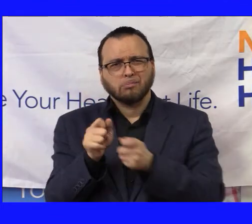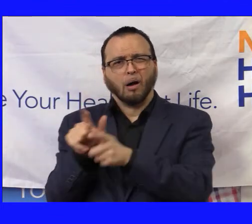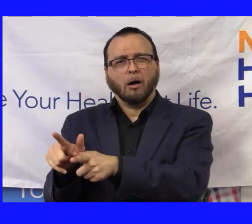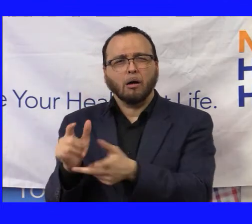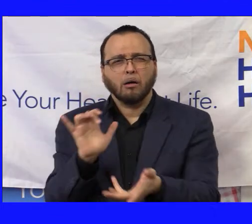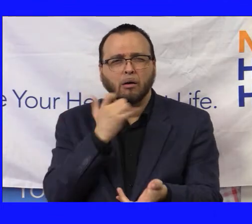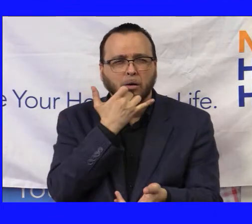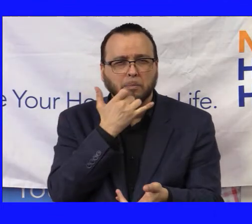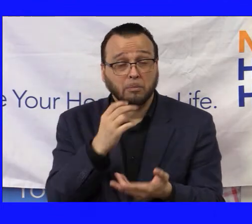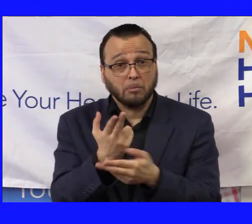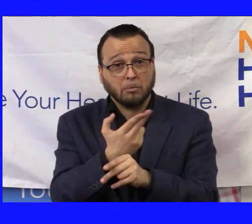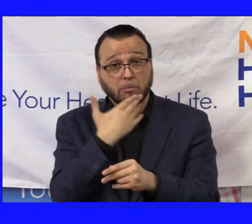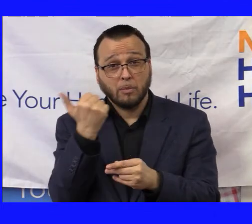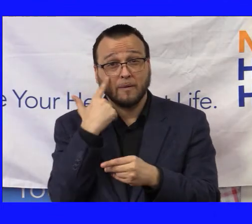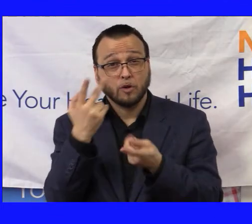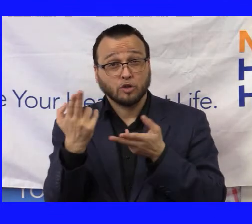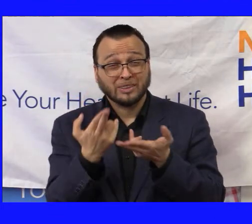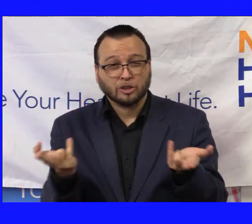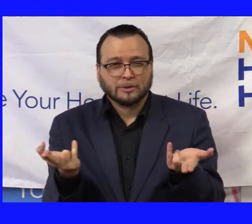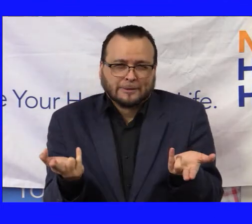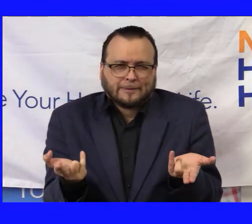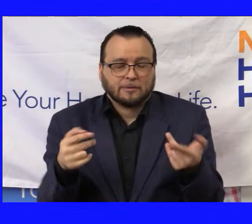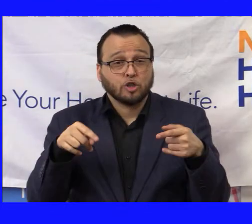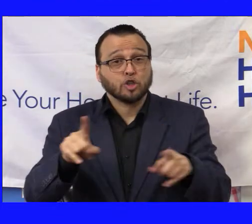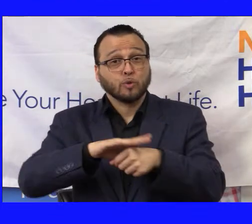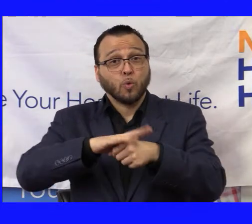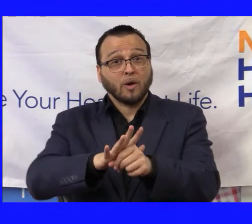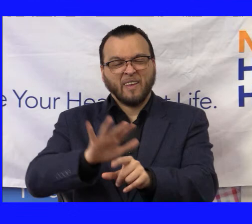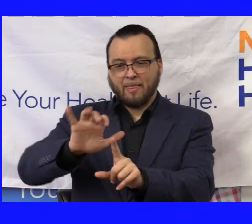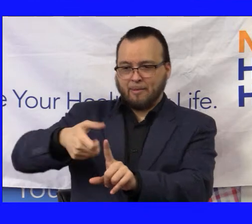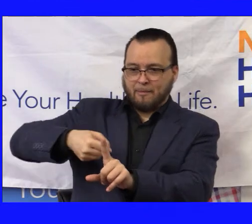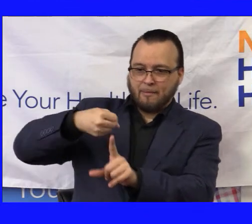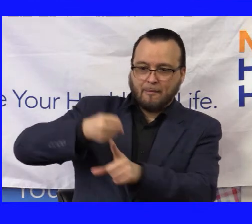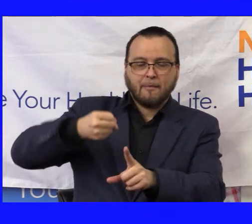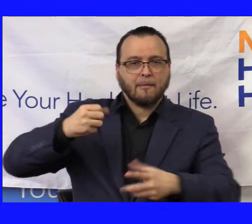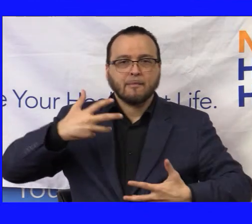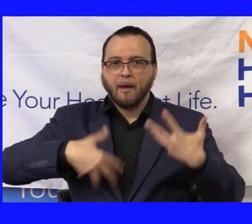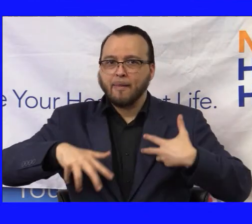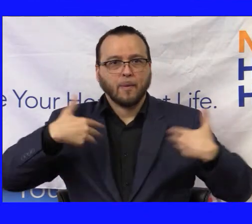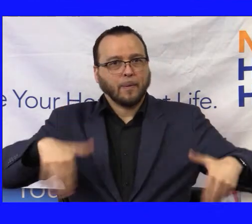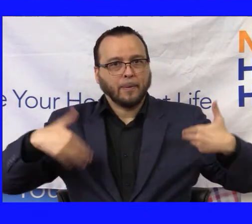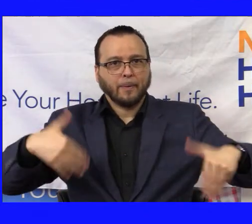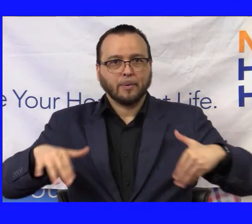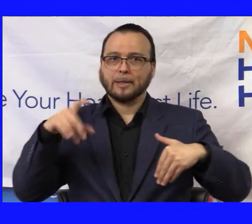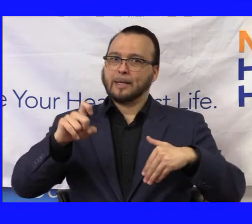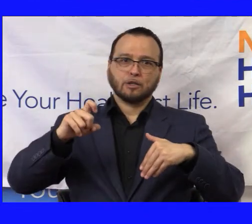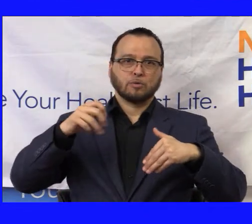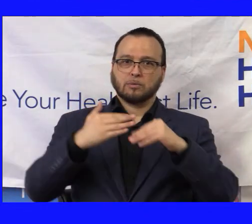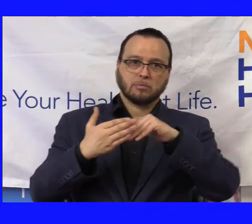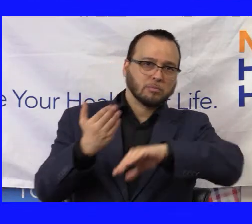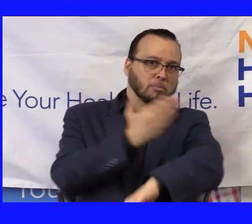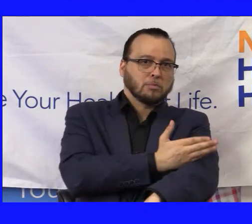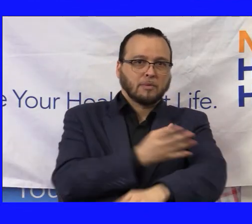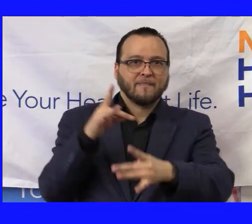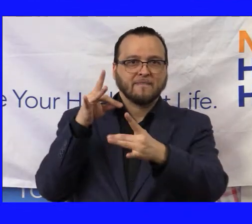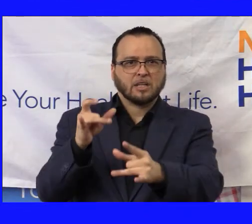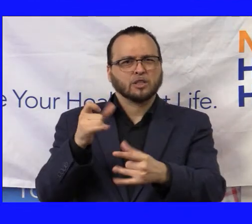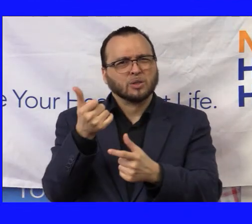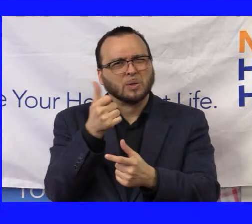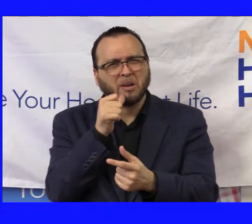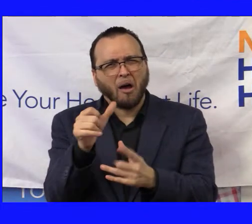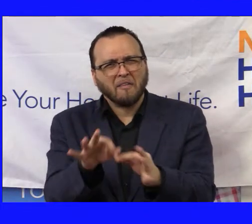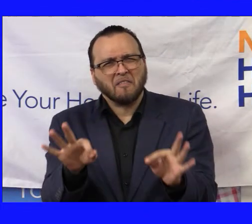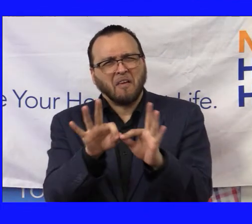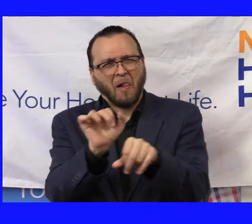During COVID, dialysis was particularly hard hit. We needed to be maximally efficient in this area. So taking away non-value